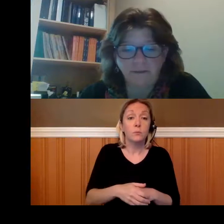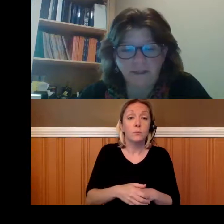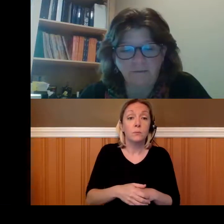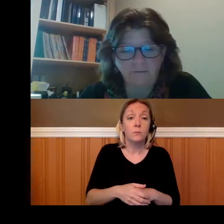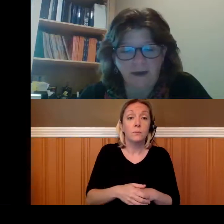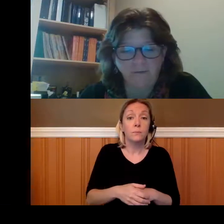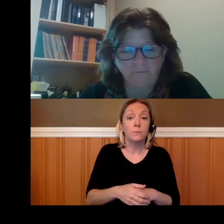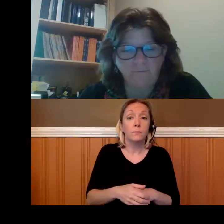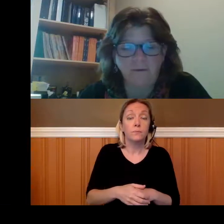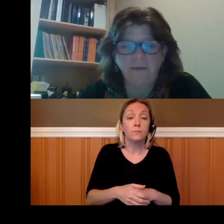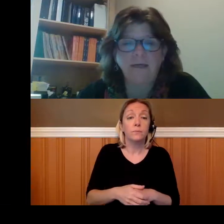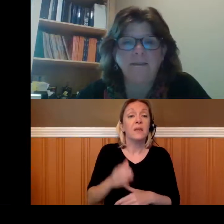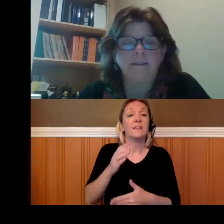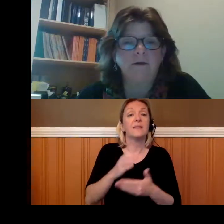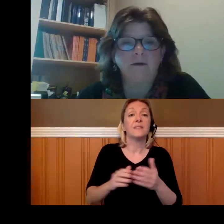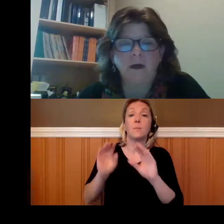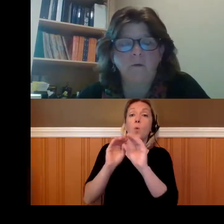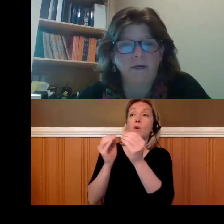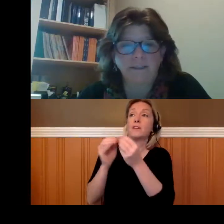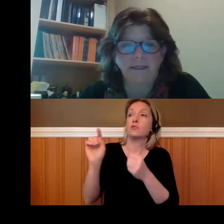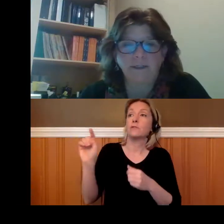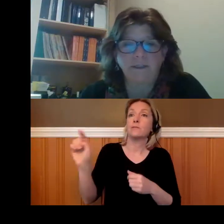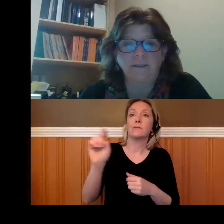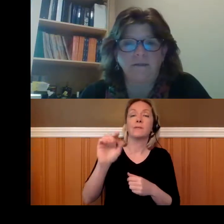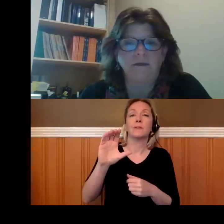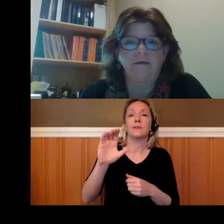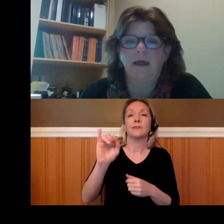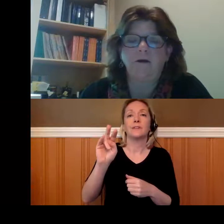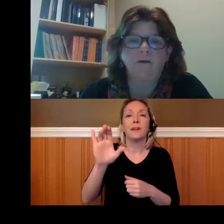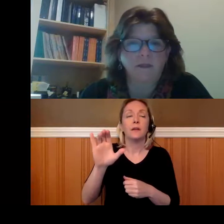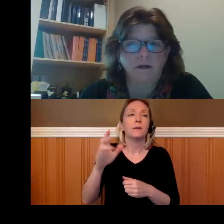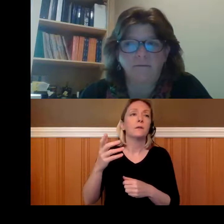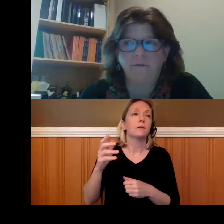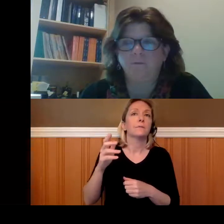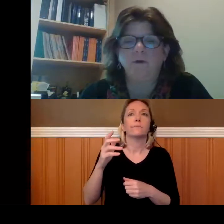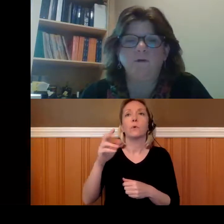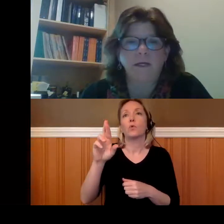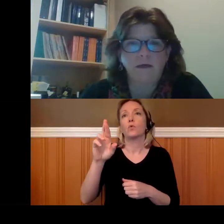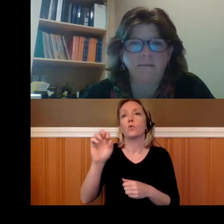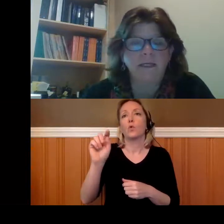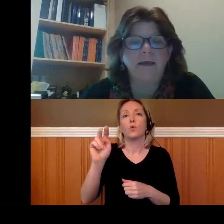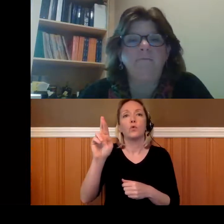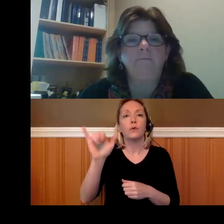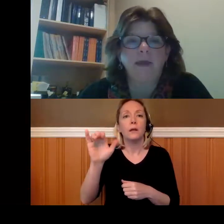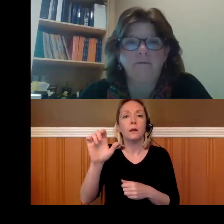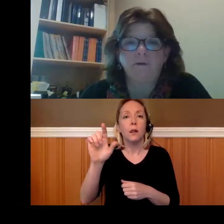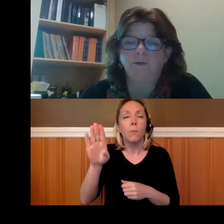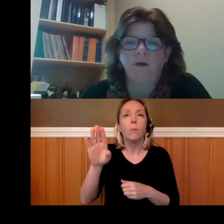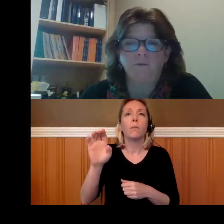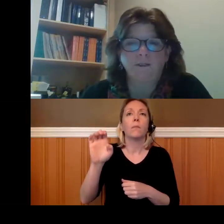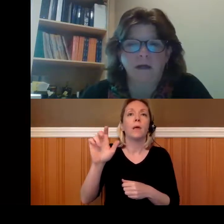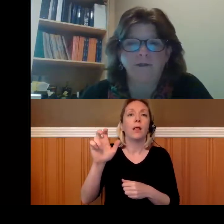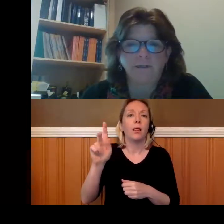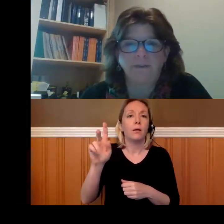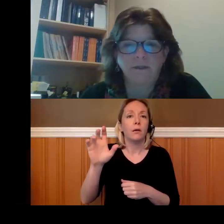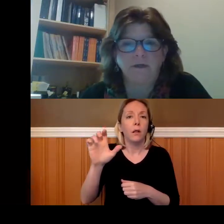from civic organizations, the Elks Club, the Rotary Clubs. Many of those offer scholarships.